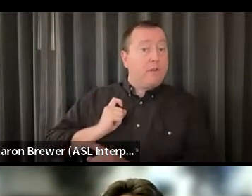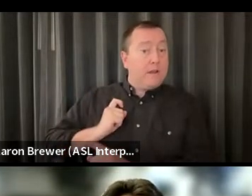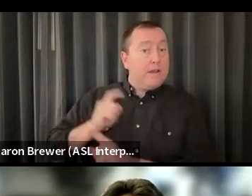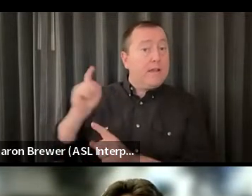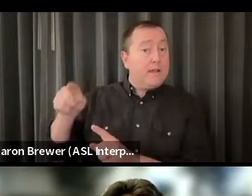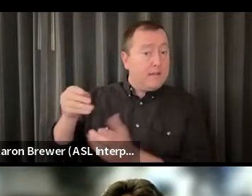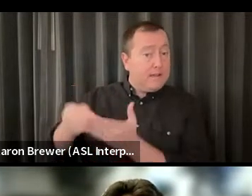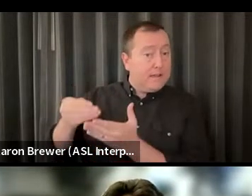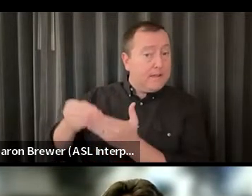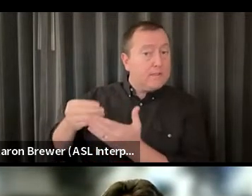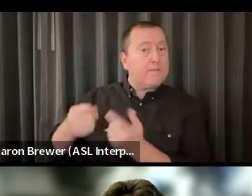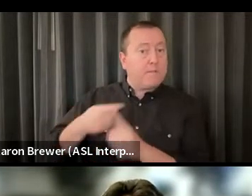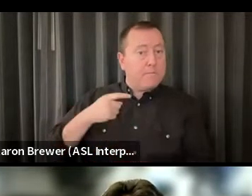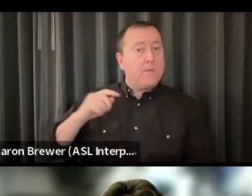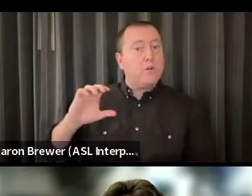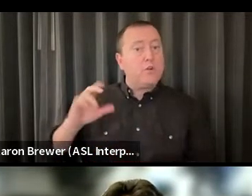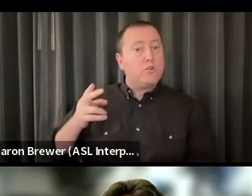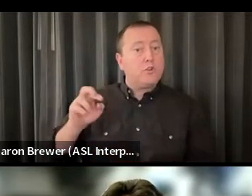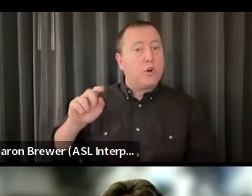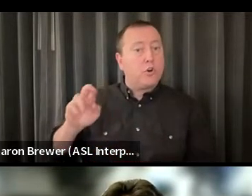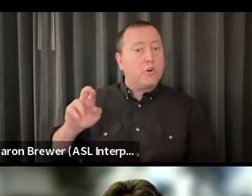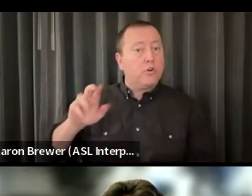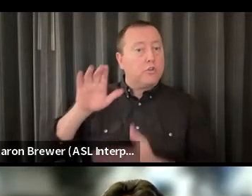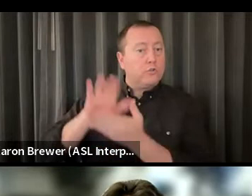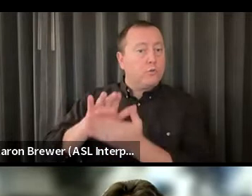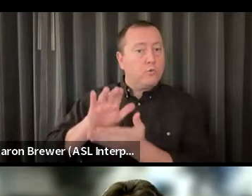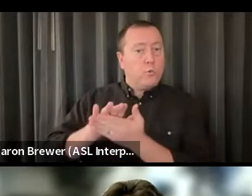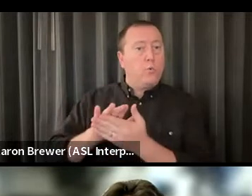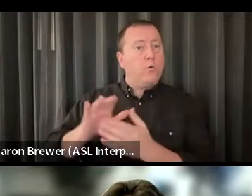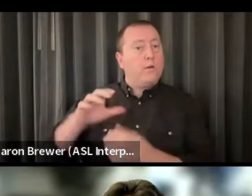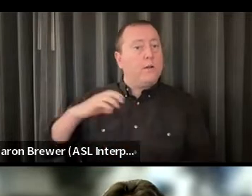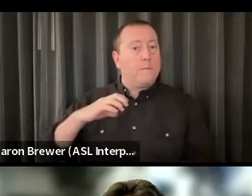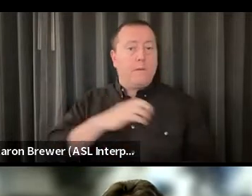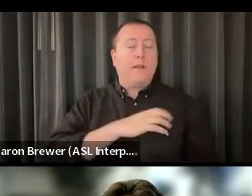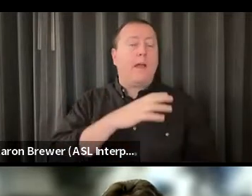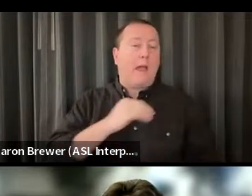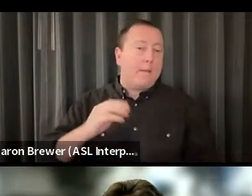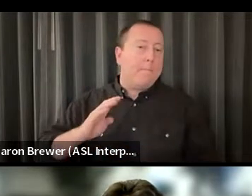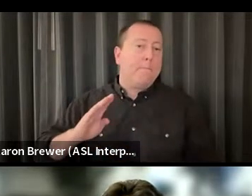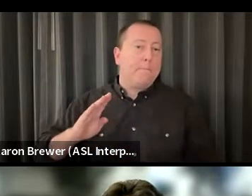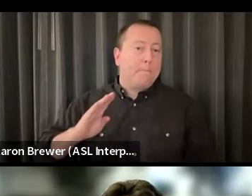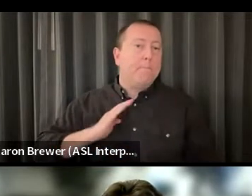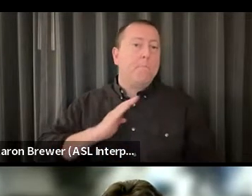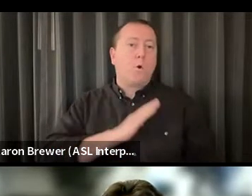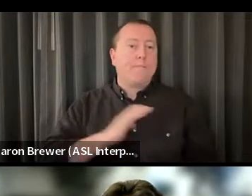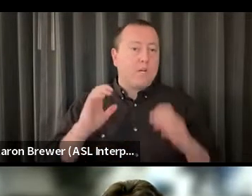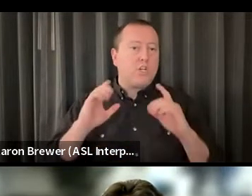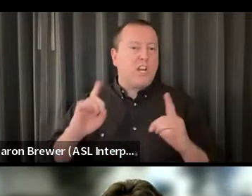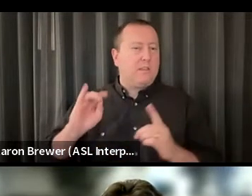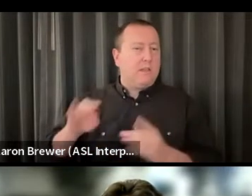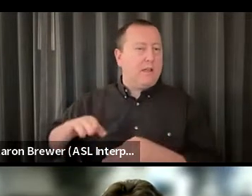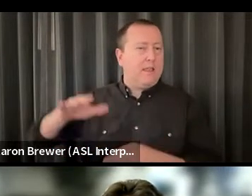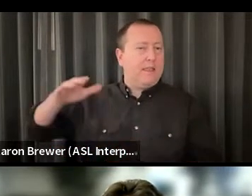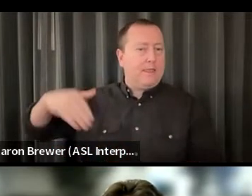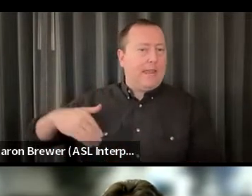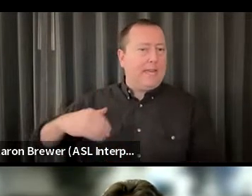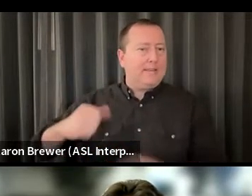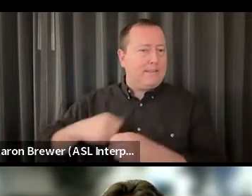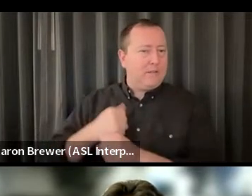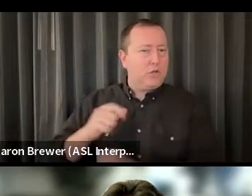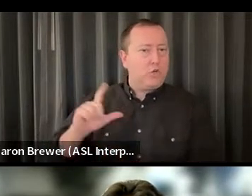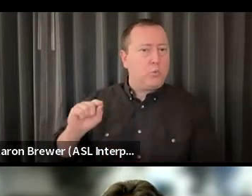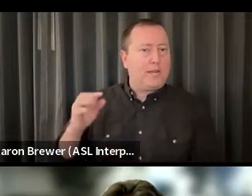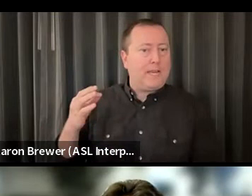the Charter School Facility Committee and the Board of Education in late 2019 to prepare an initial